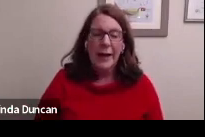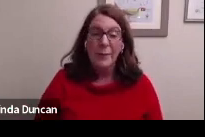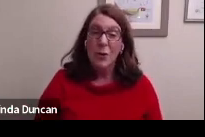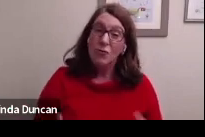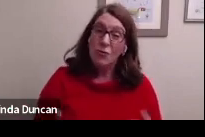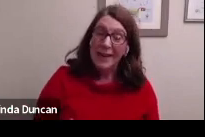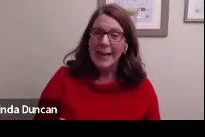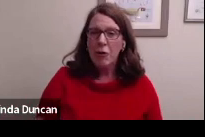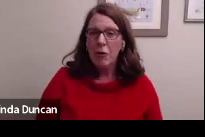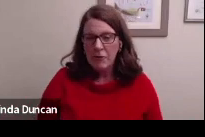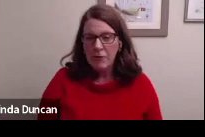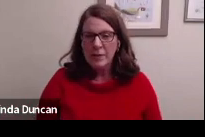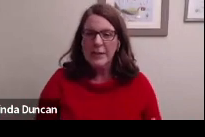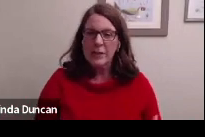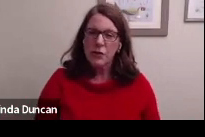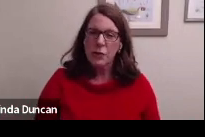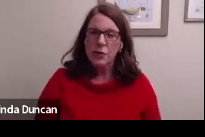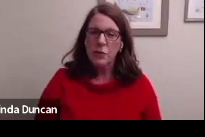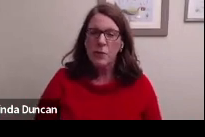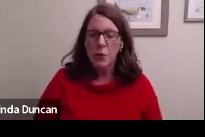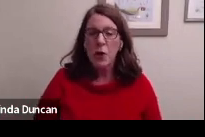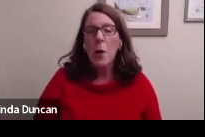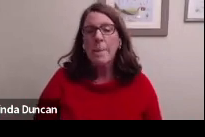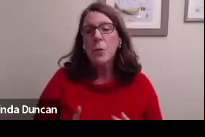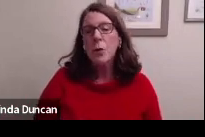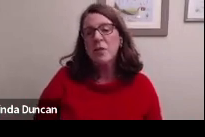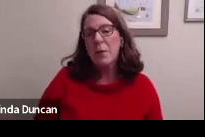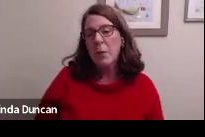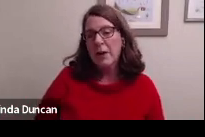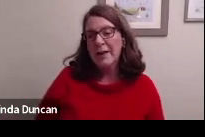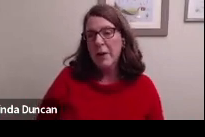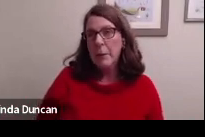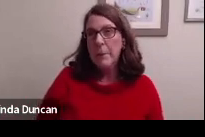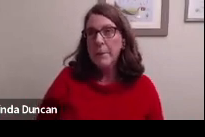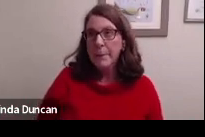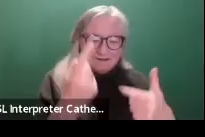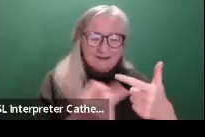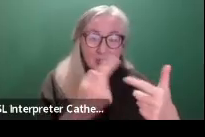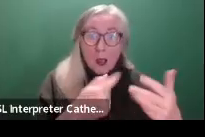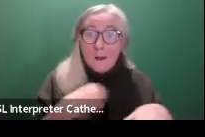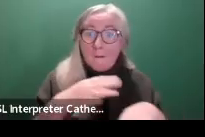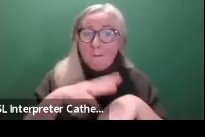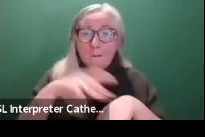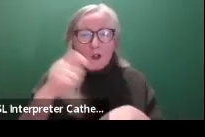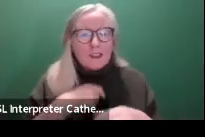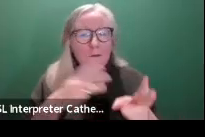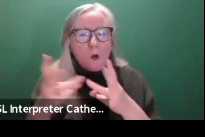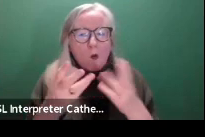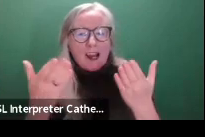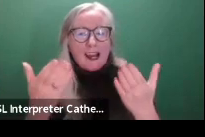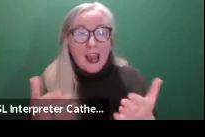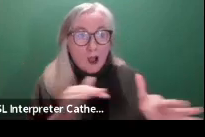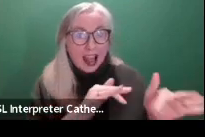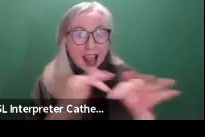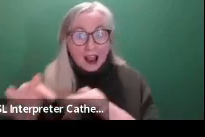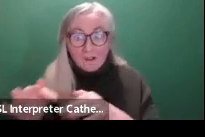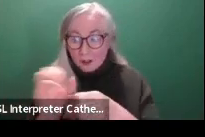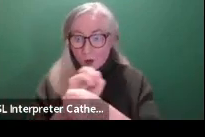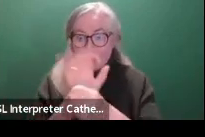employment, training, conferences, so on and so forth. Most of my work now, post-pandemic, is